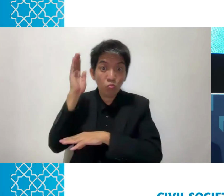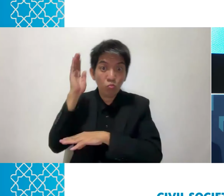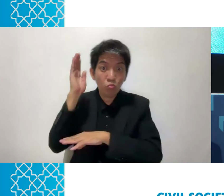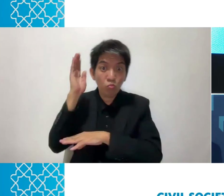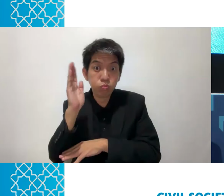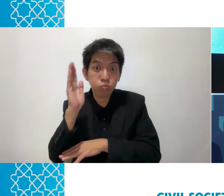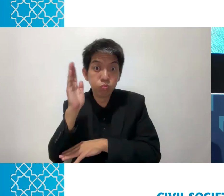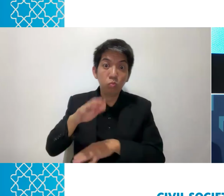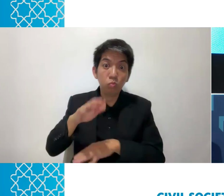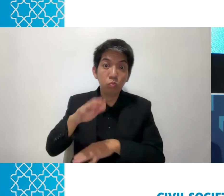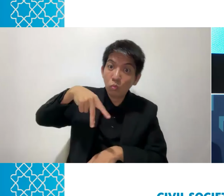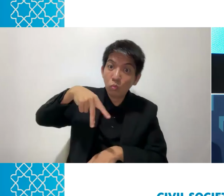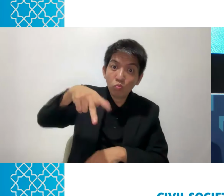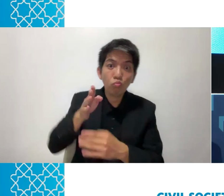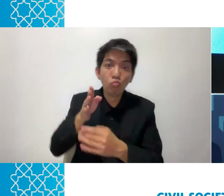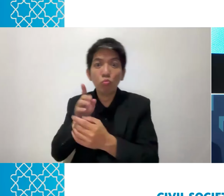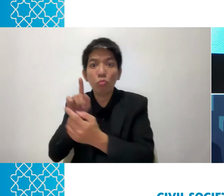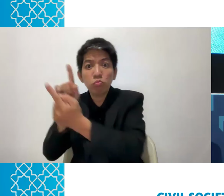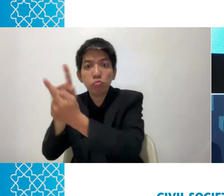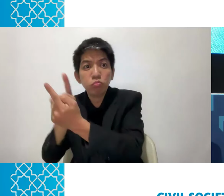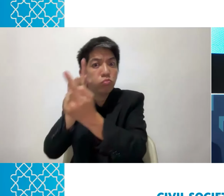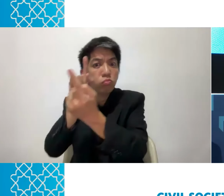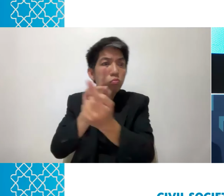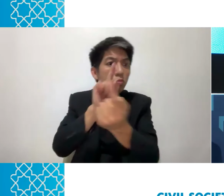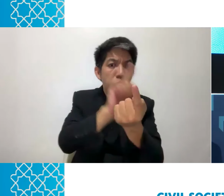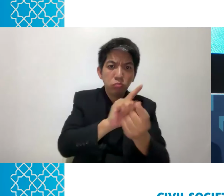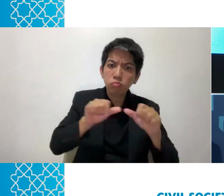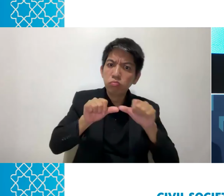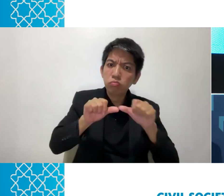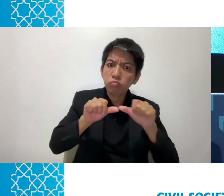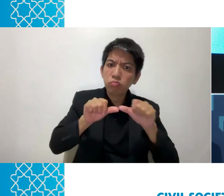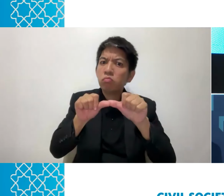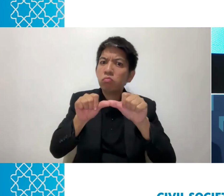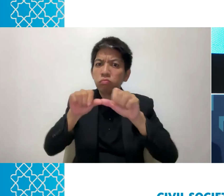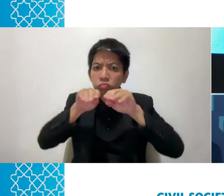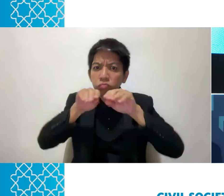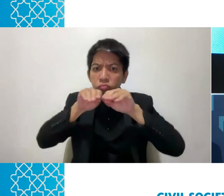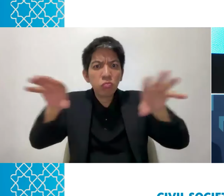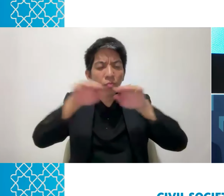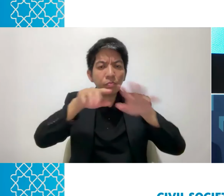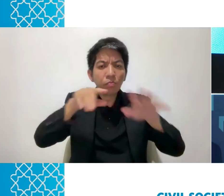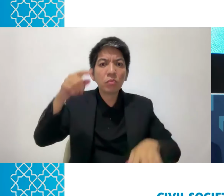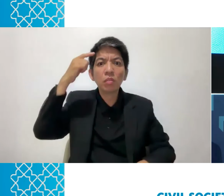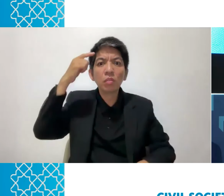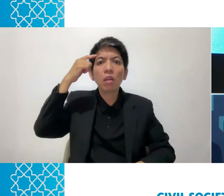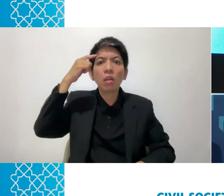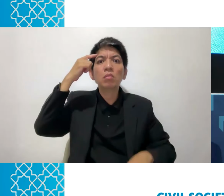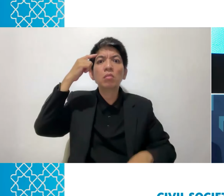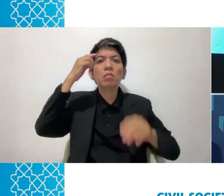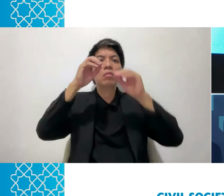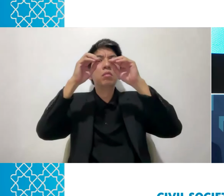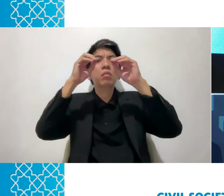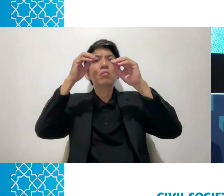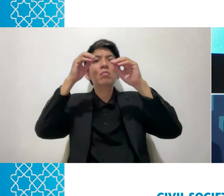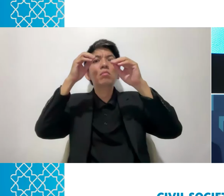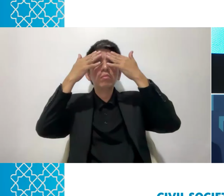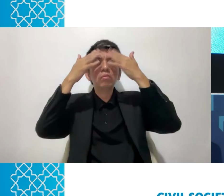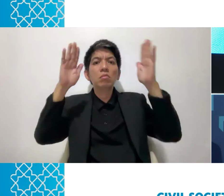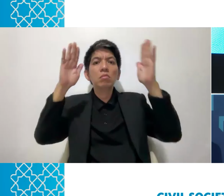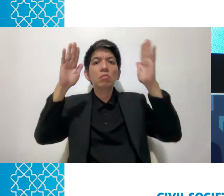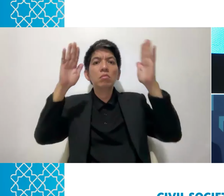that street. Later, in the next 4 months, we were able to build one more street. And now, this concept